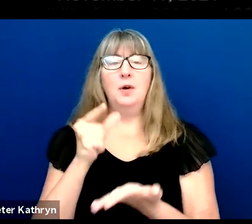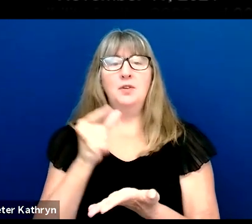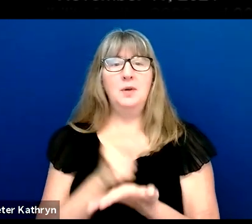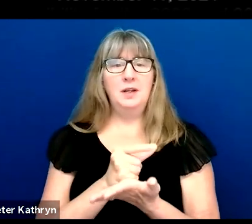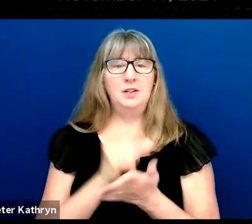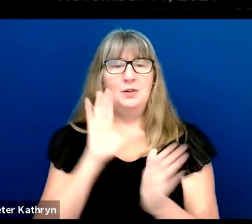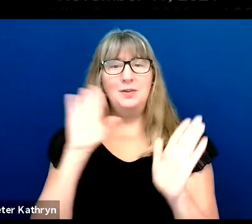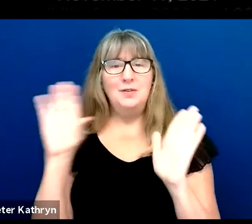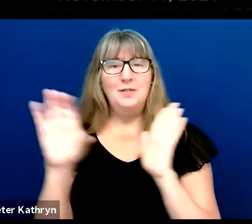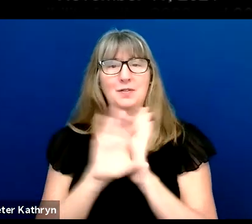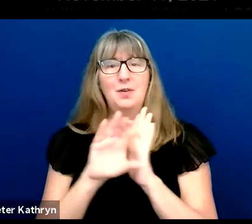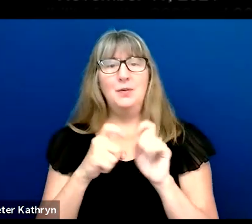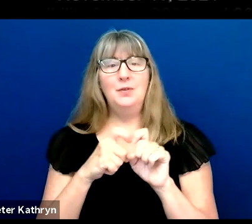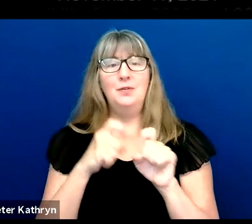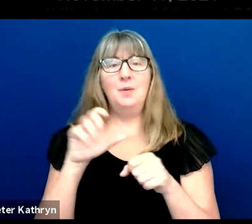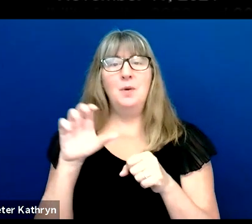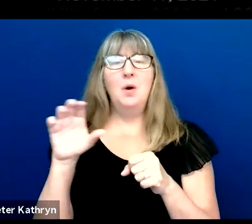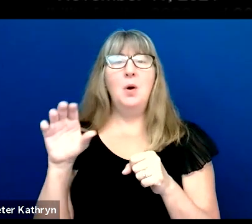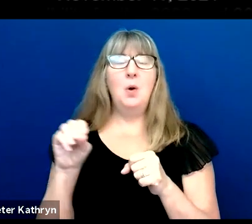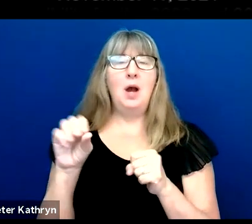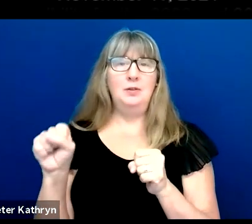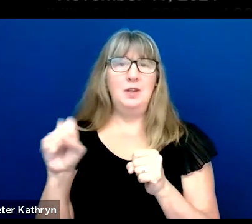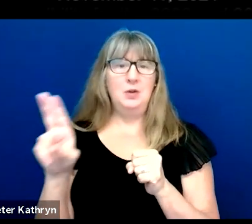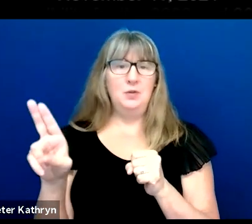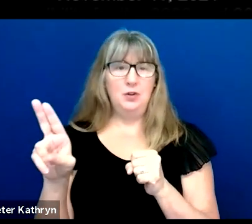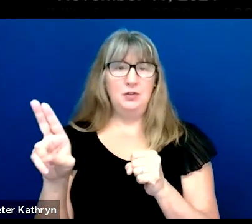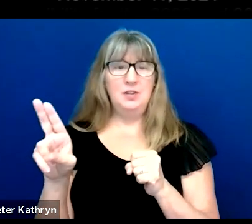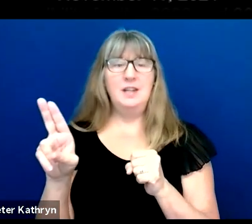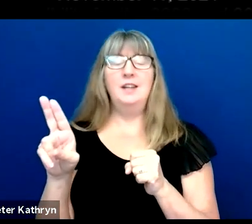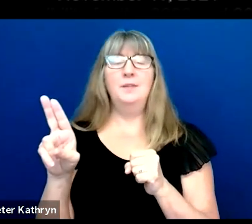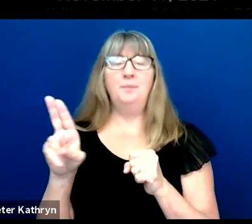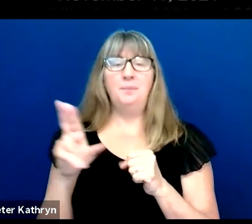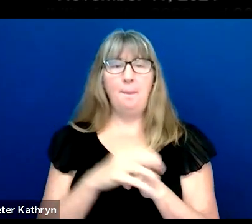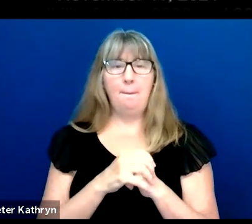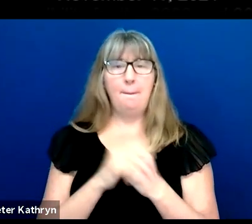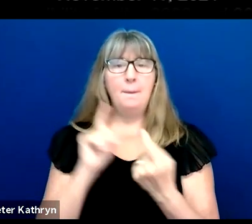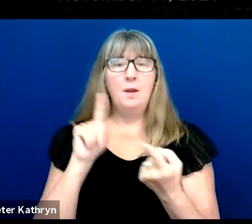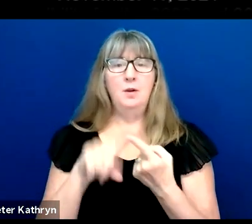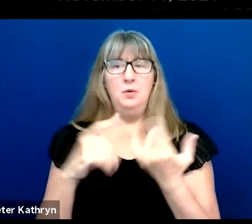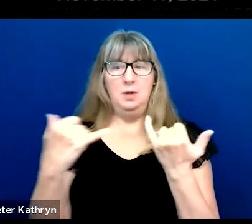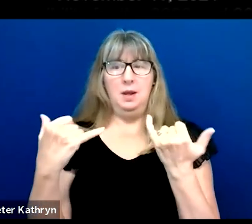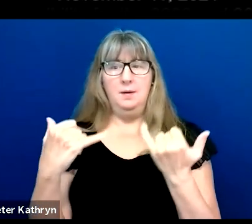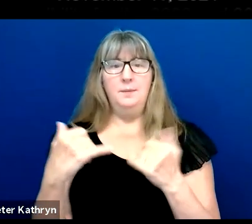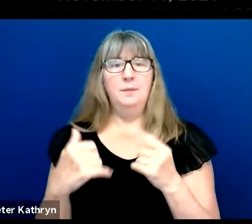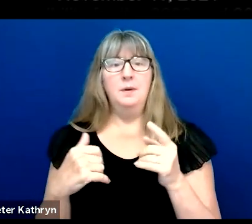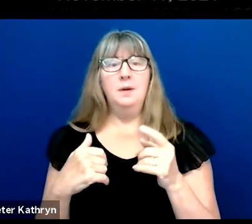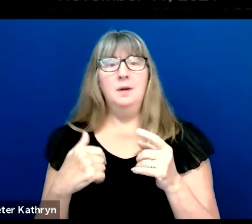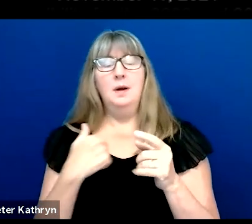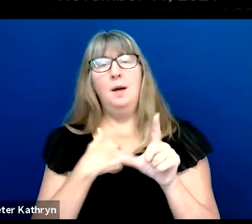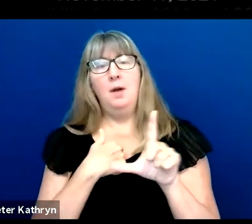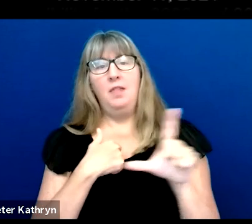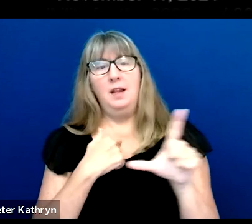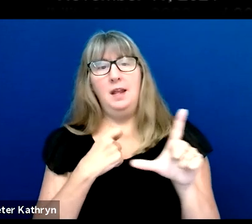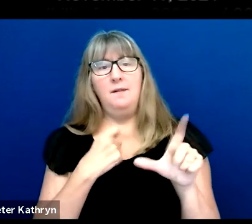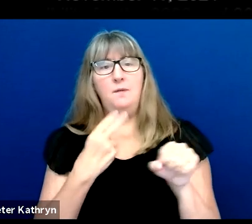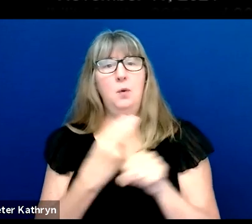graduation photos from the Ohio State University part of our journey today. I'm on the left